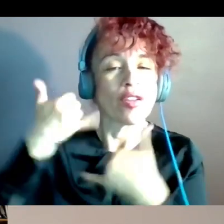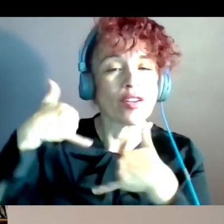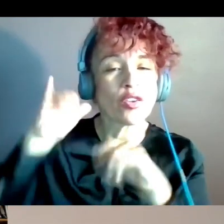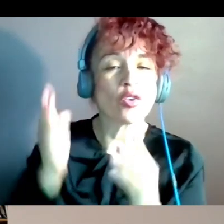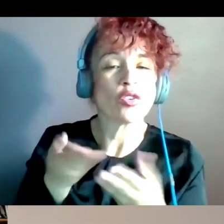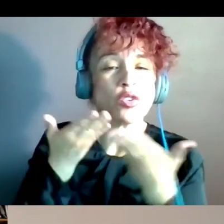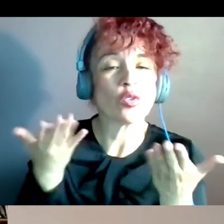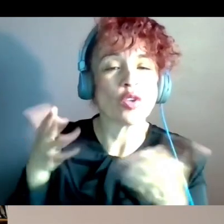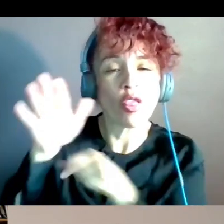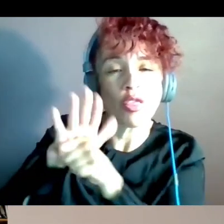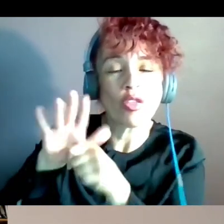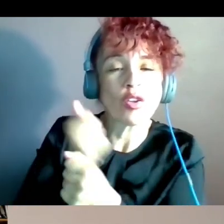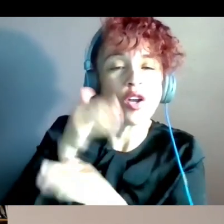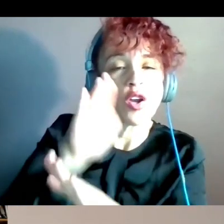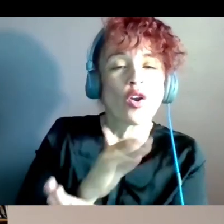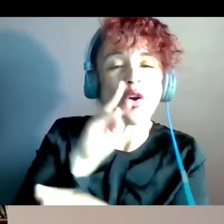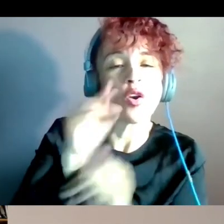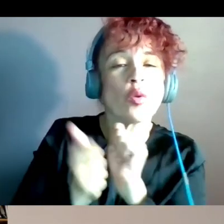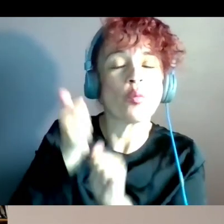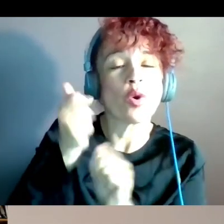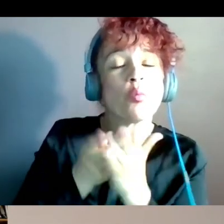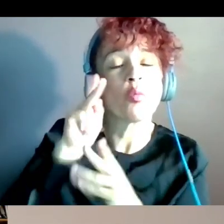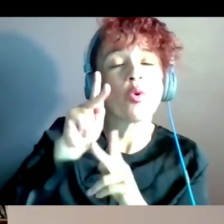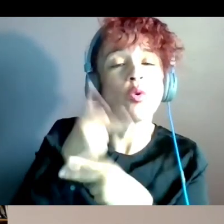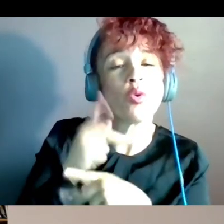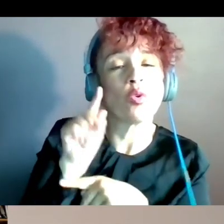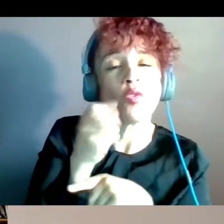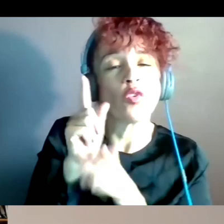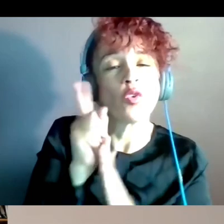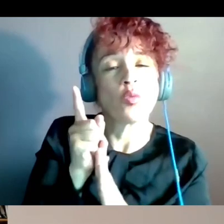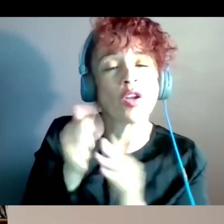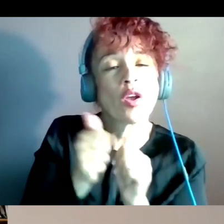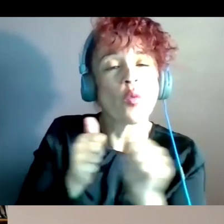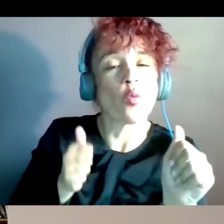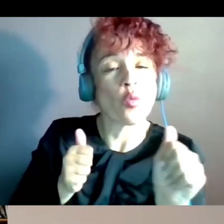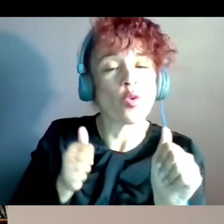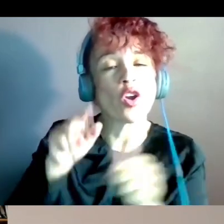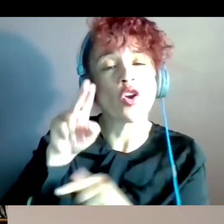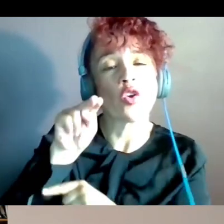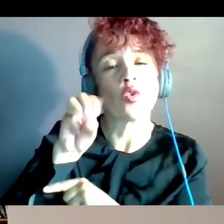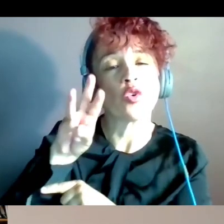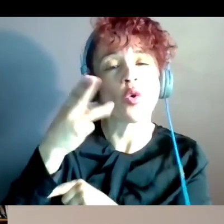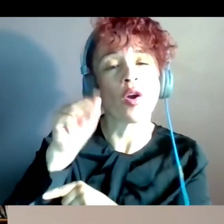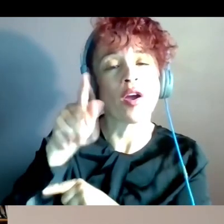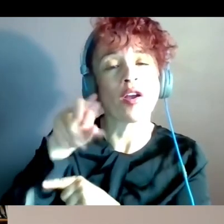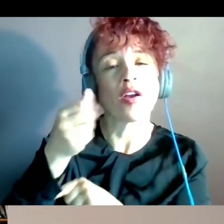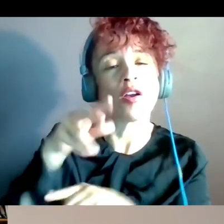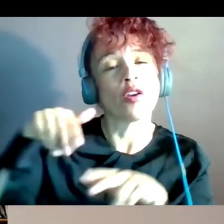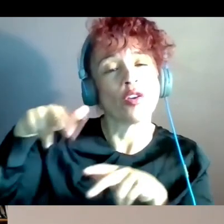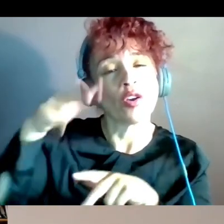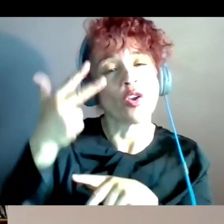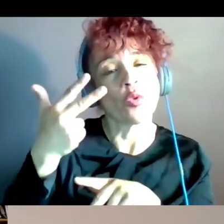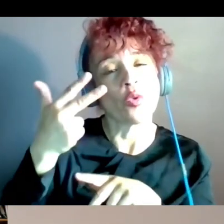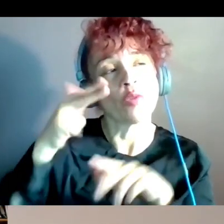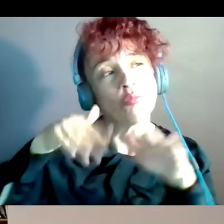supplies the locally sawn wood for most projects, and it's only a few minutes away to New Hampshire. Walking among tree